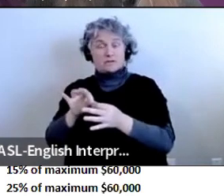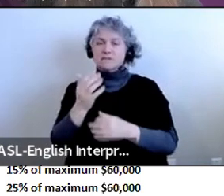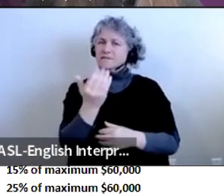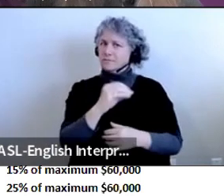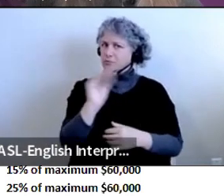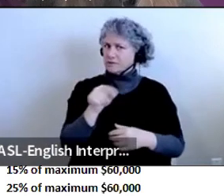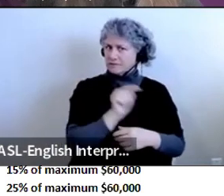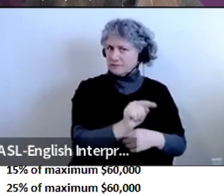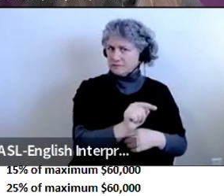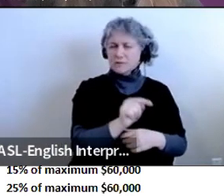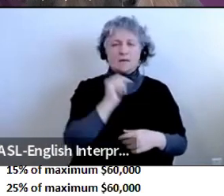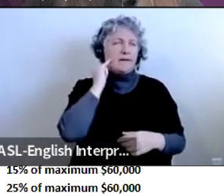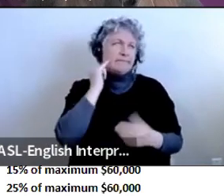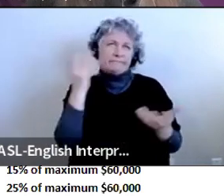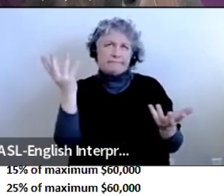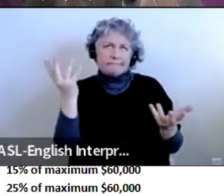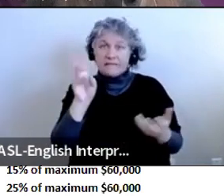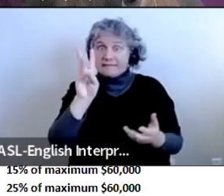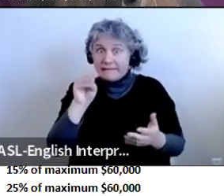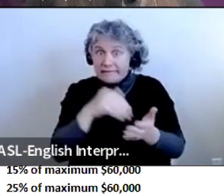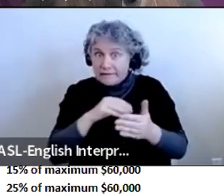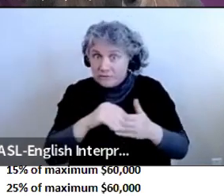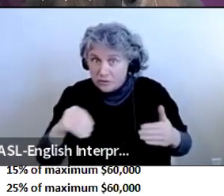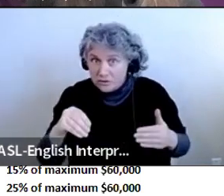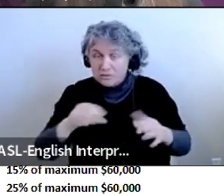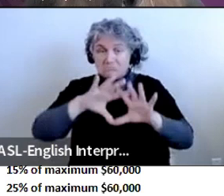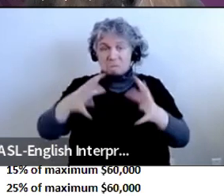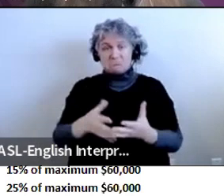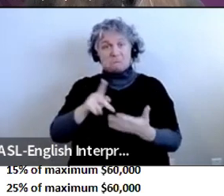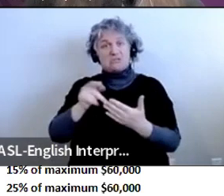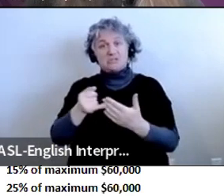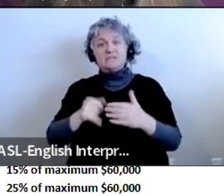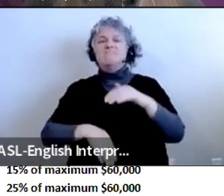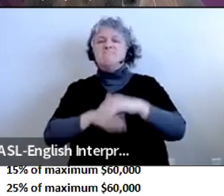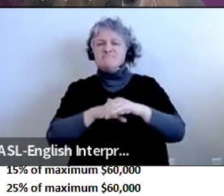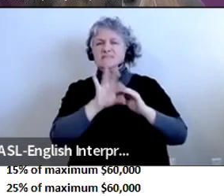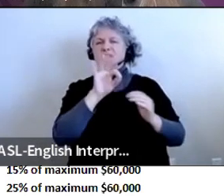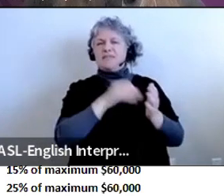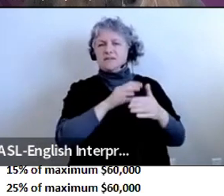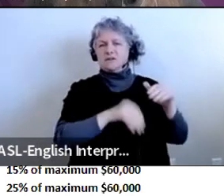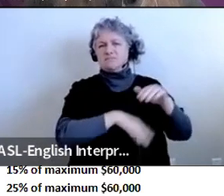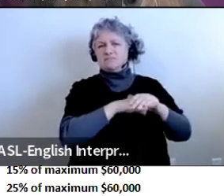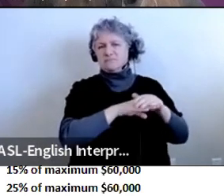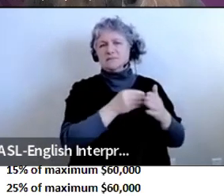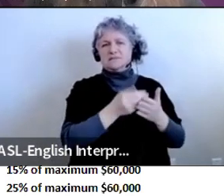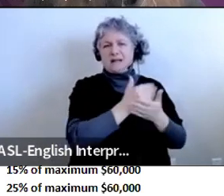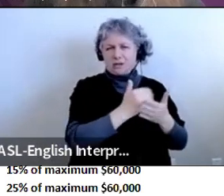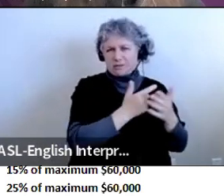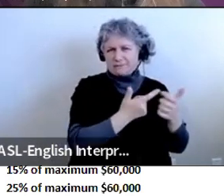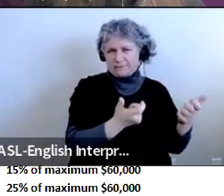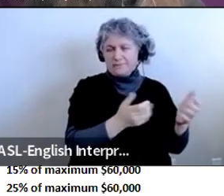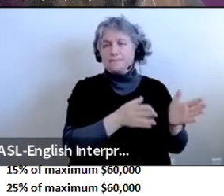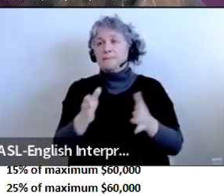you are completing a $60,000 project, it's capped at $9,000. Similarly,